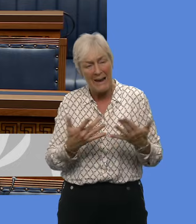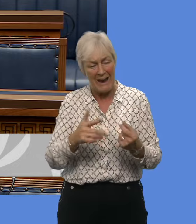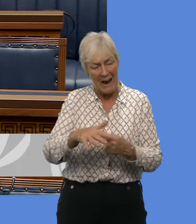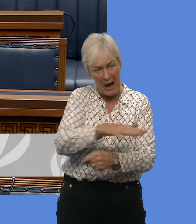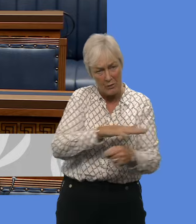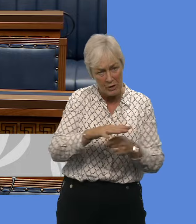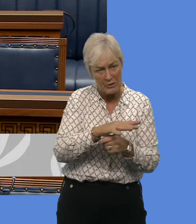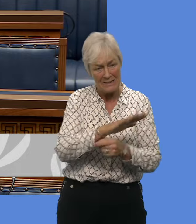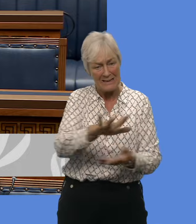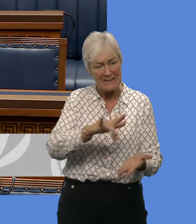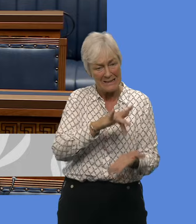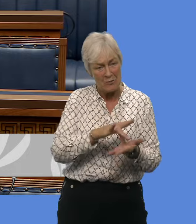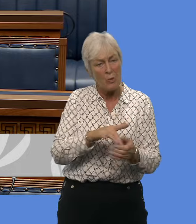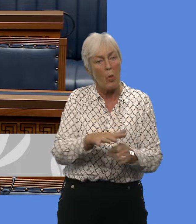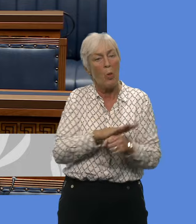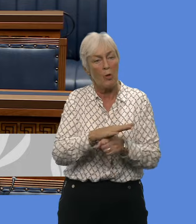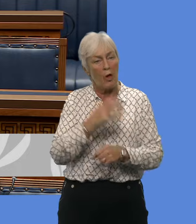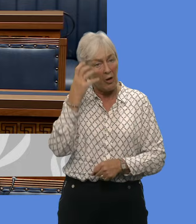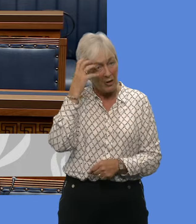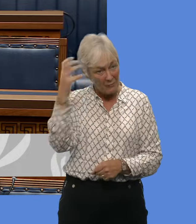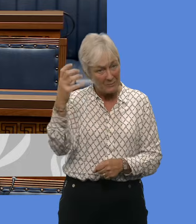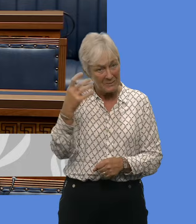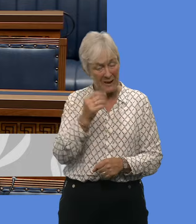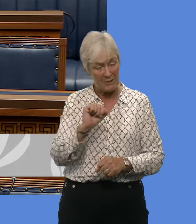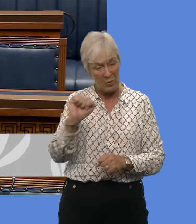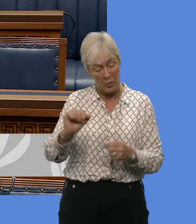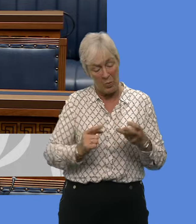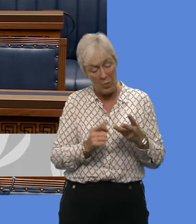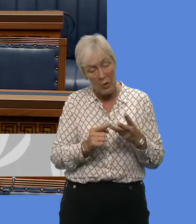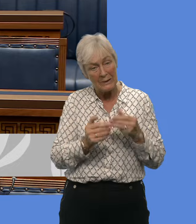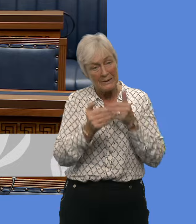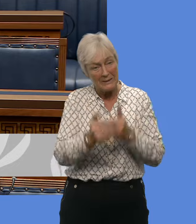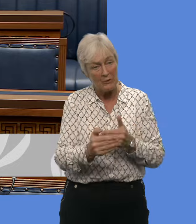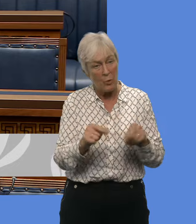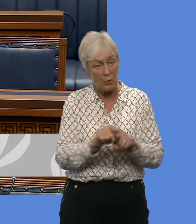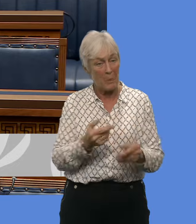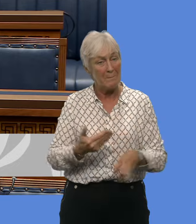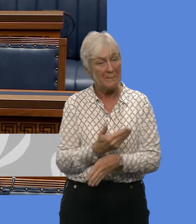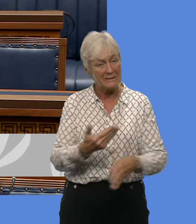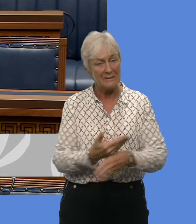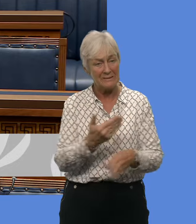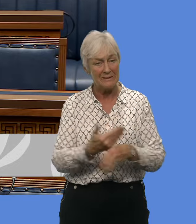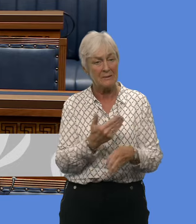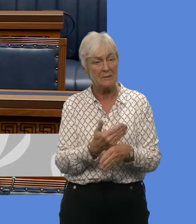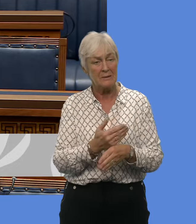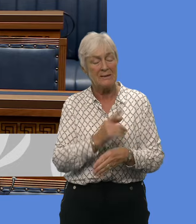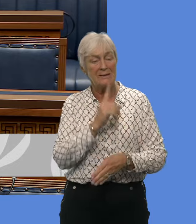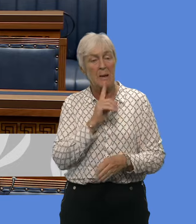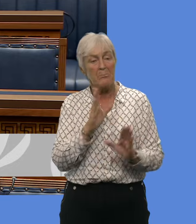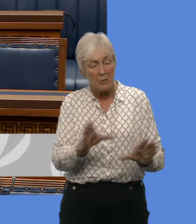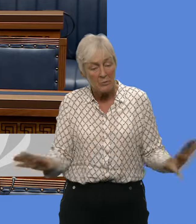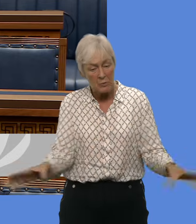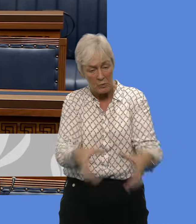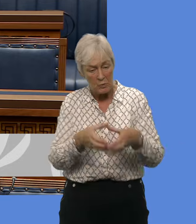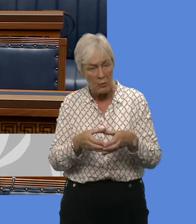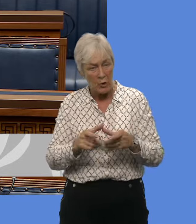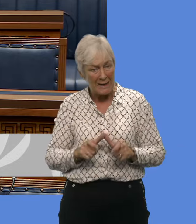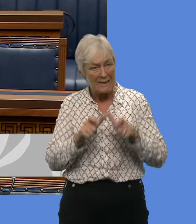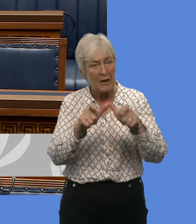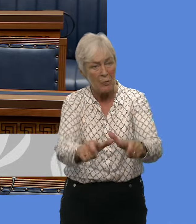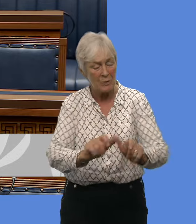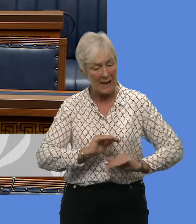including central and local government, academia and the third sector, as well as businesses. This collaborative approach must continue over the coming years